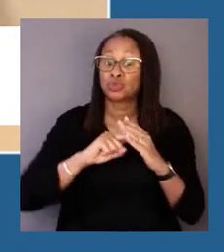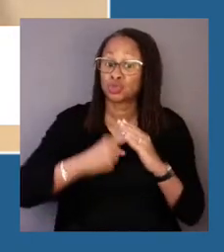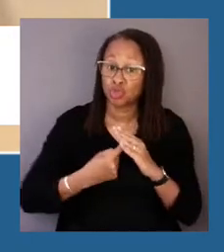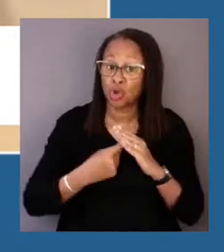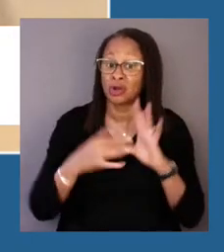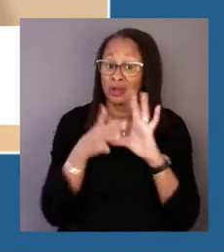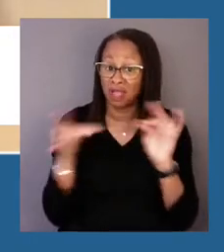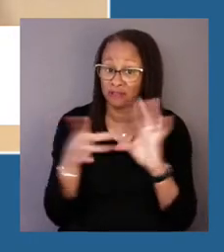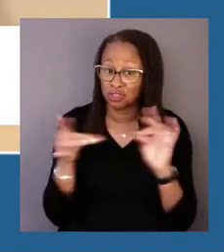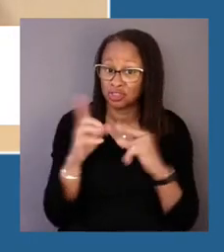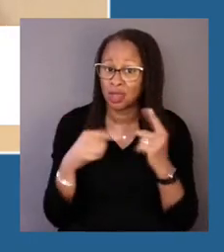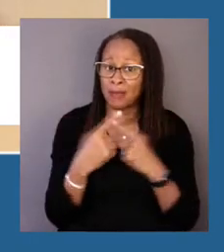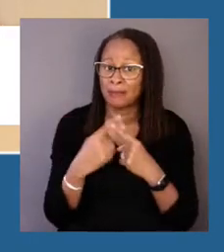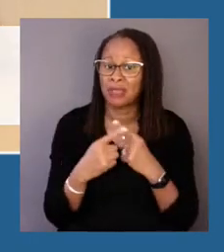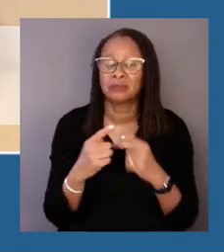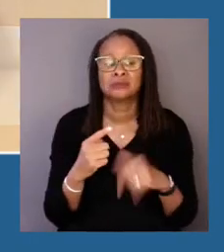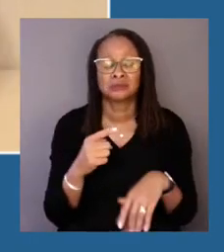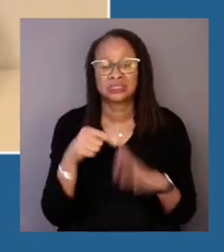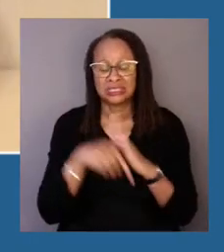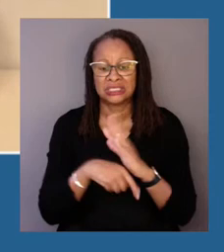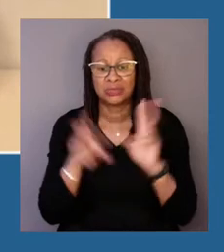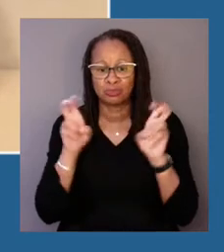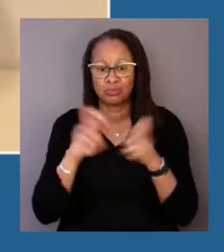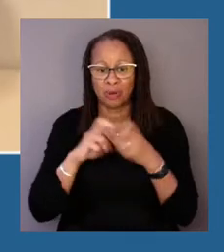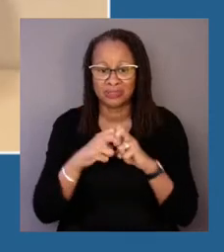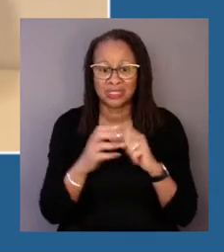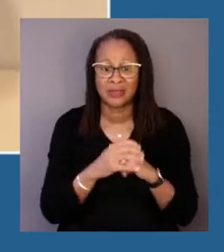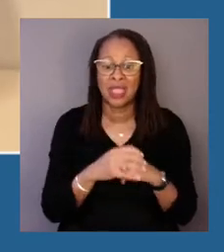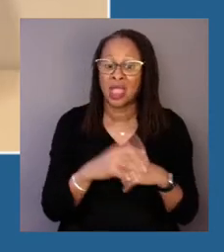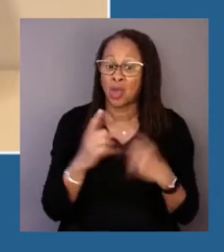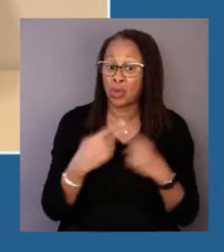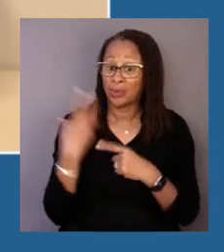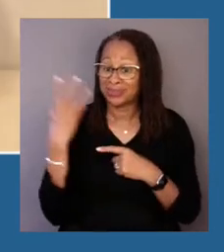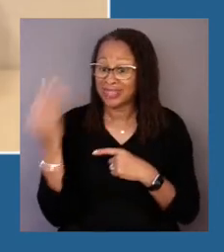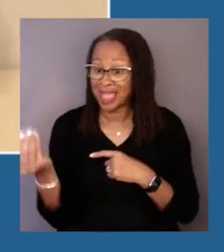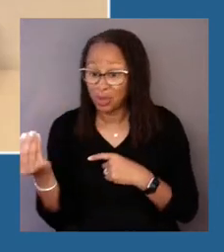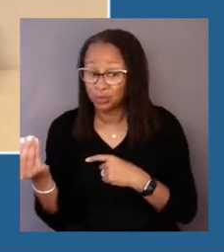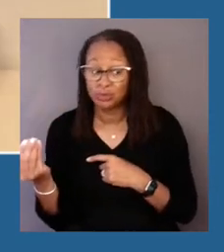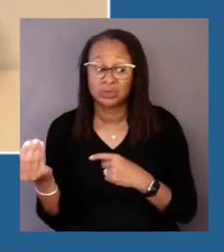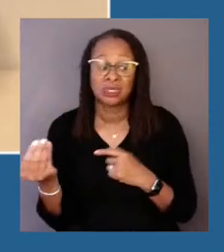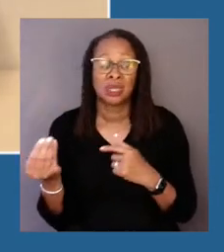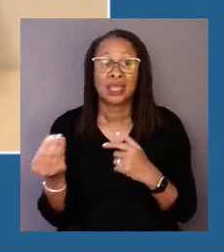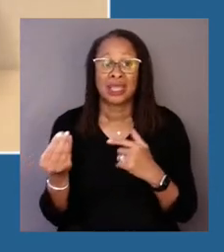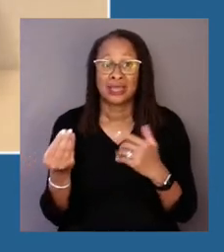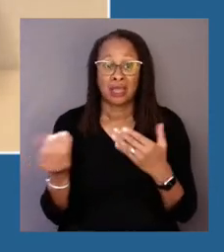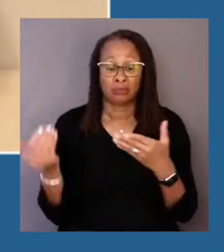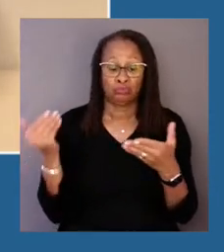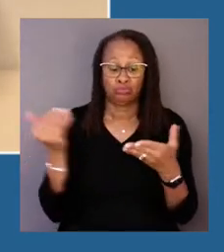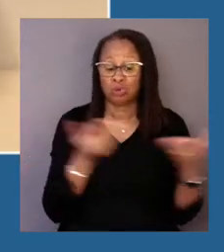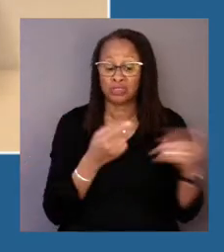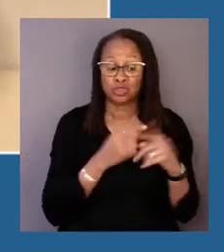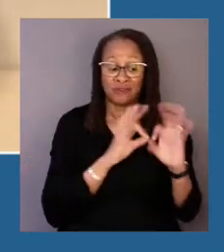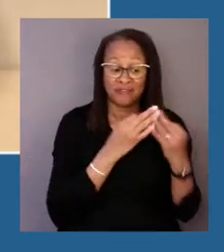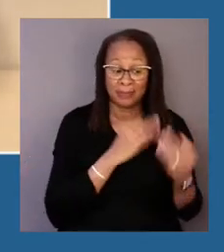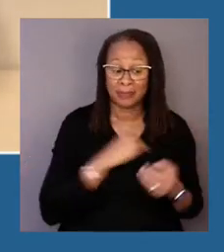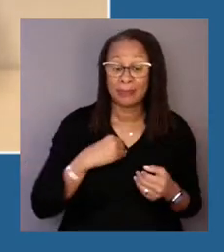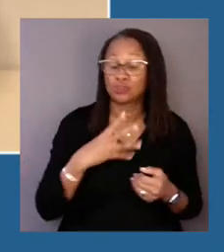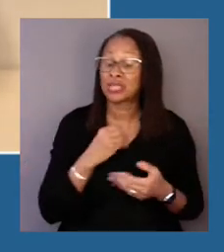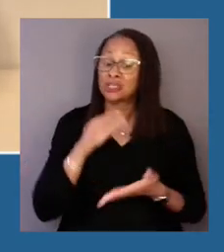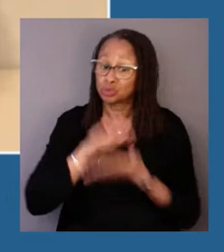like hung them up around New York City, and also kind of like brought them to my family members in my school. But yeah.